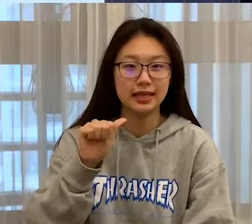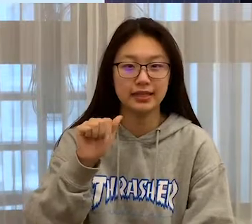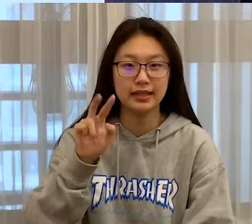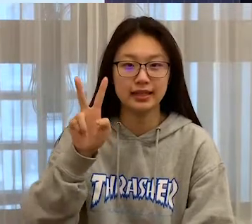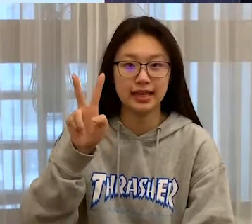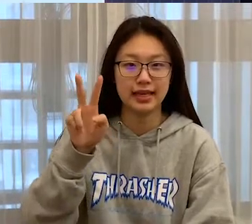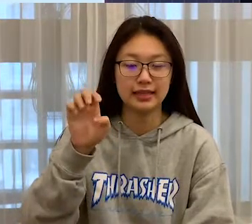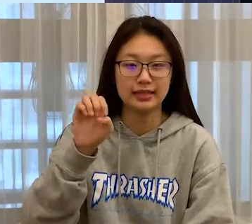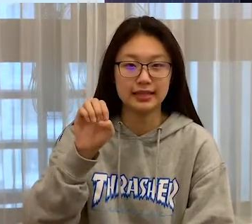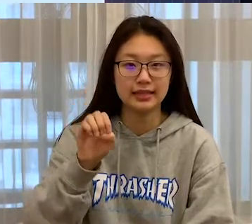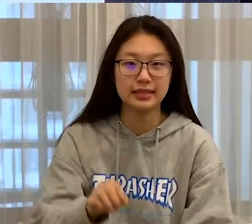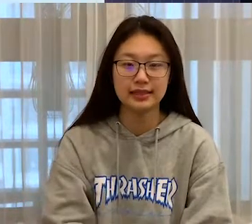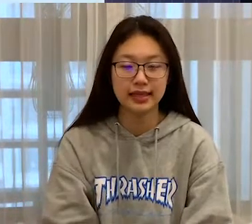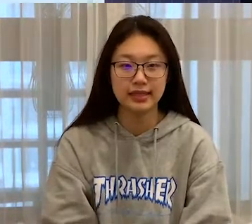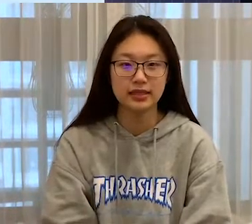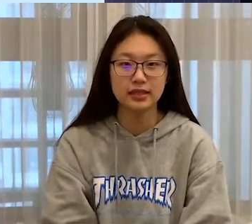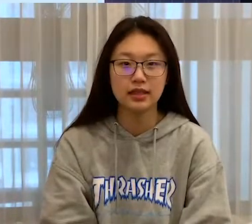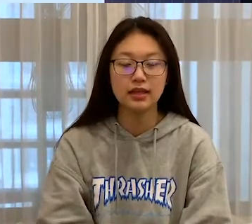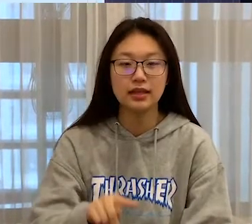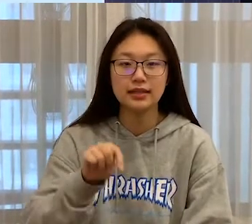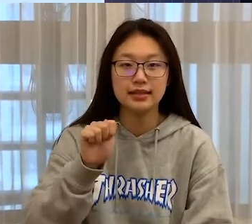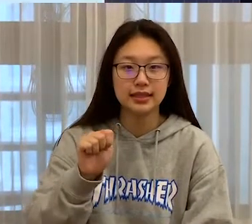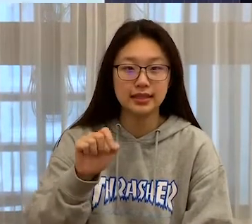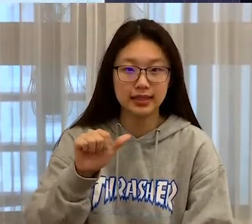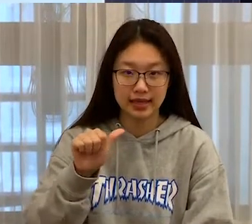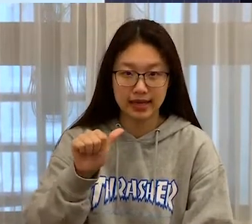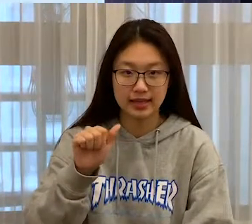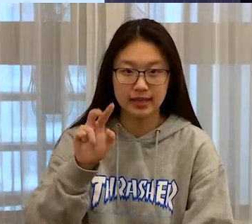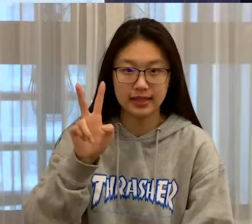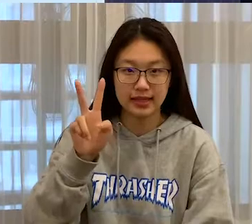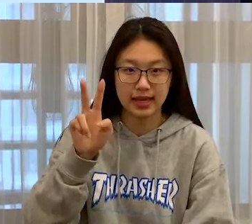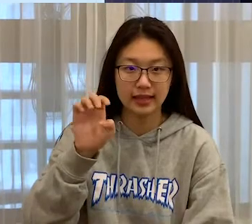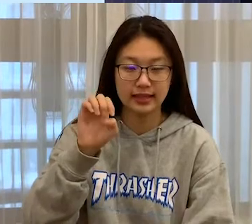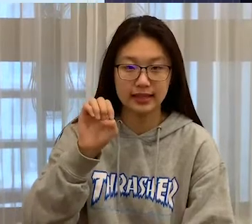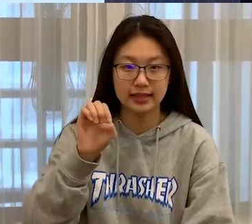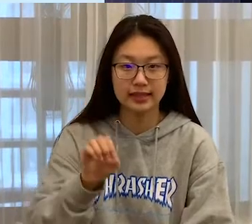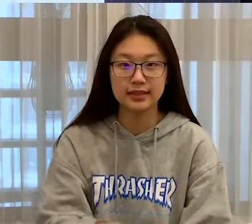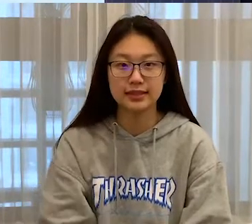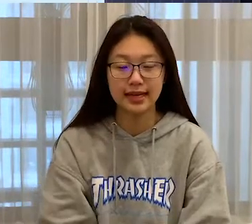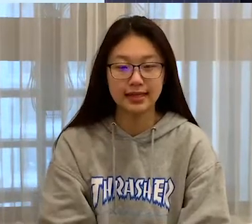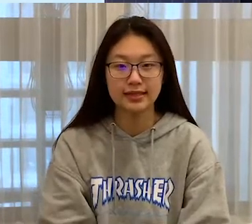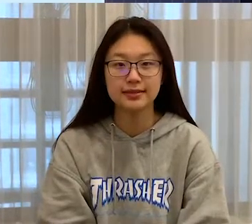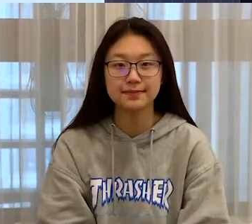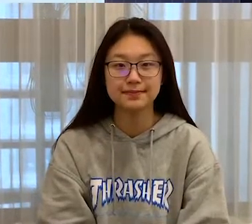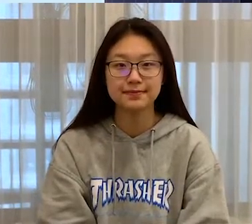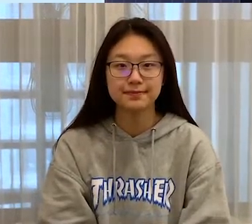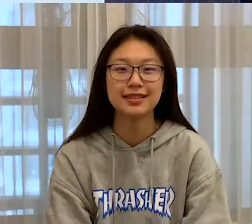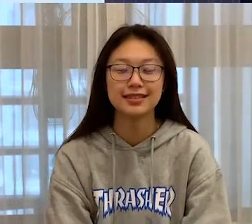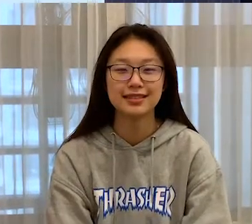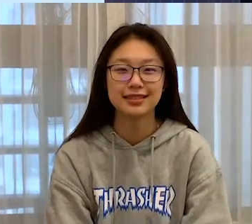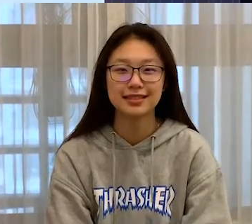Also, you can use it in everyday language to say to act as someone. For